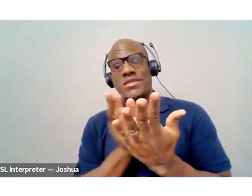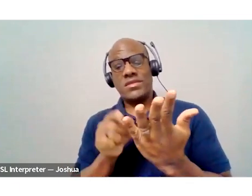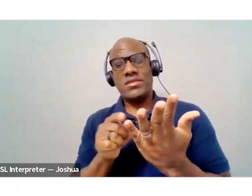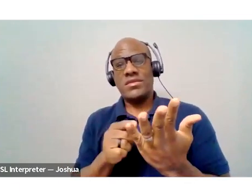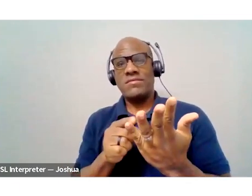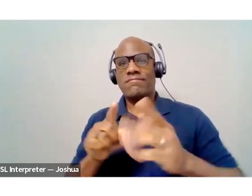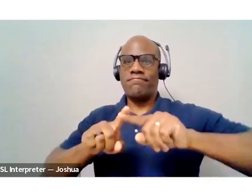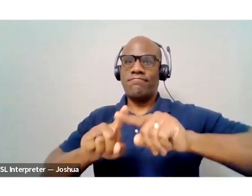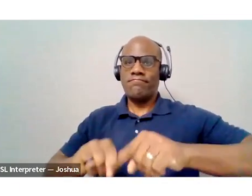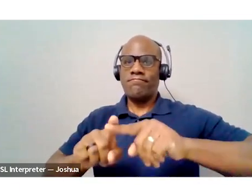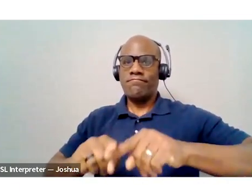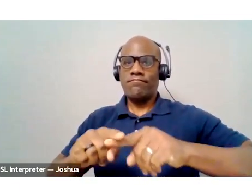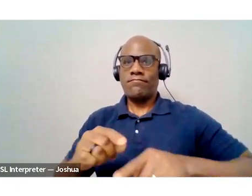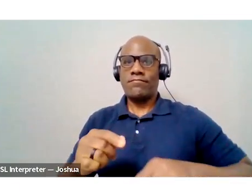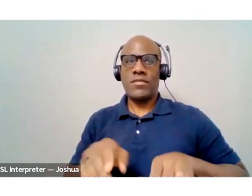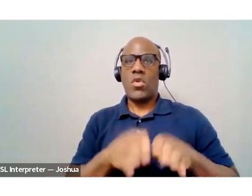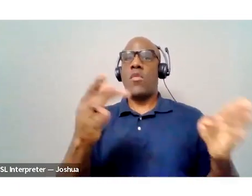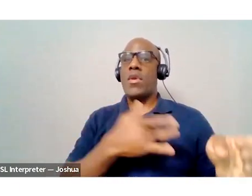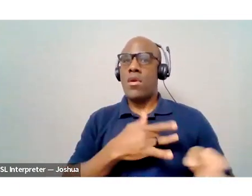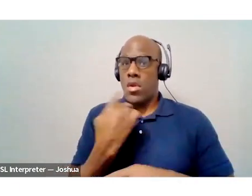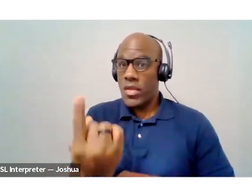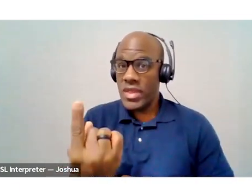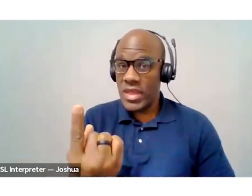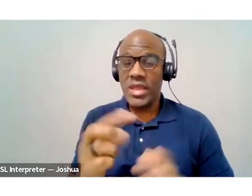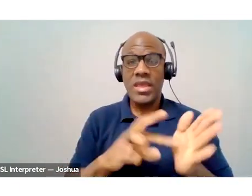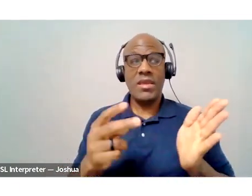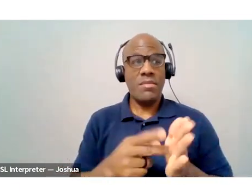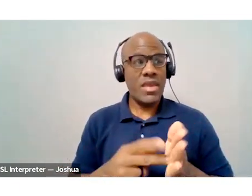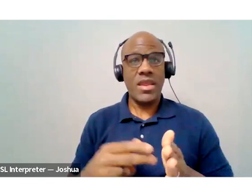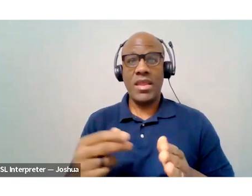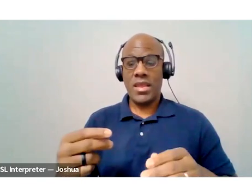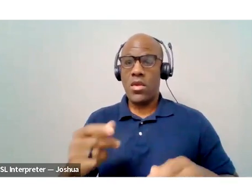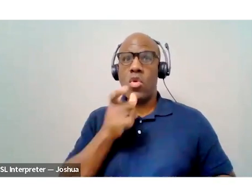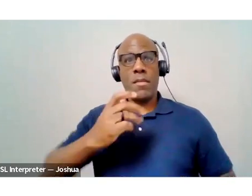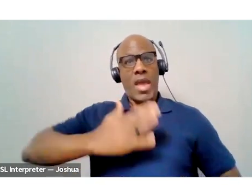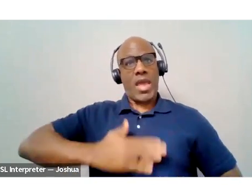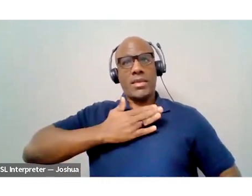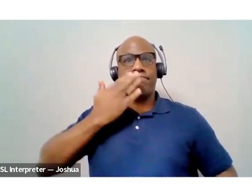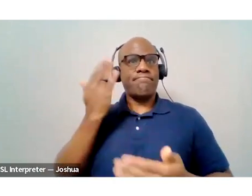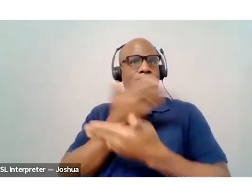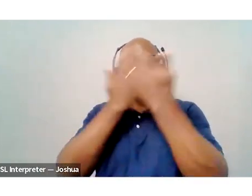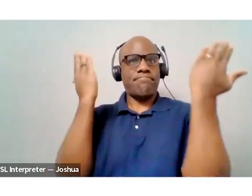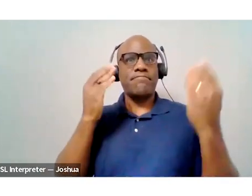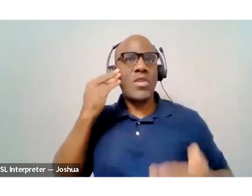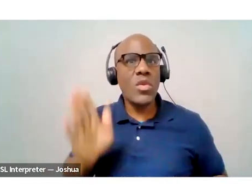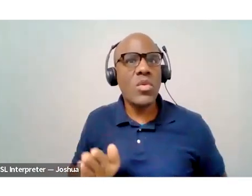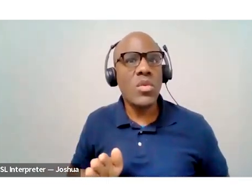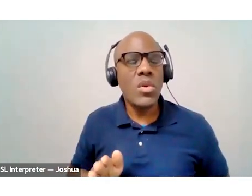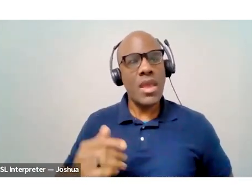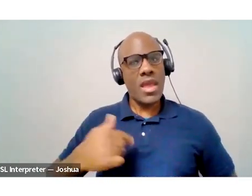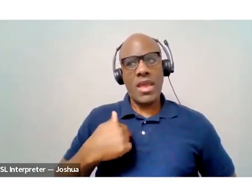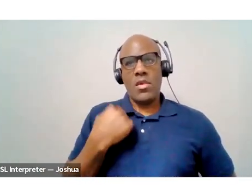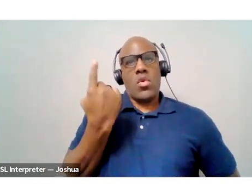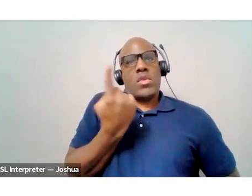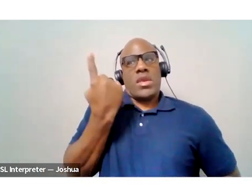you can't see yourself anymore. You are only the we, you are only the world of